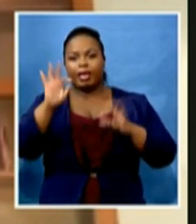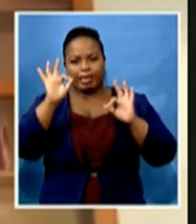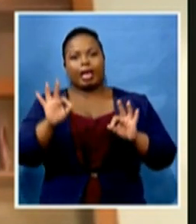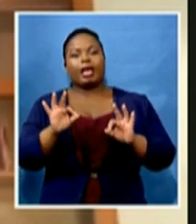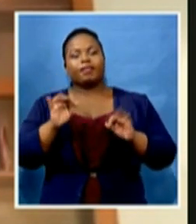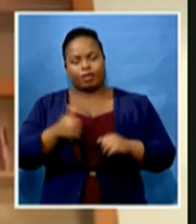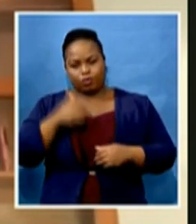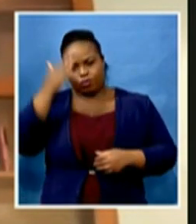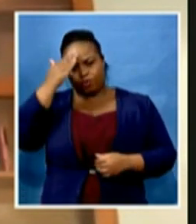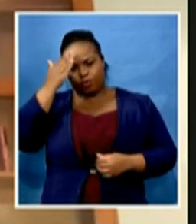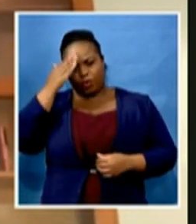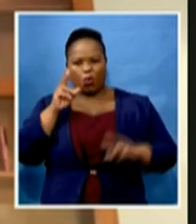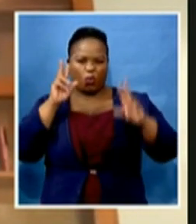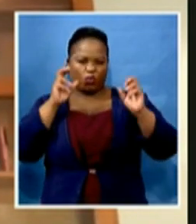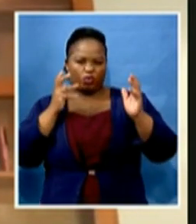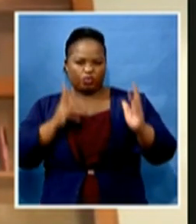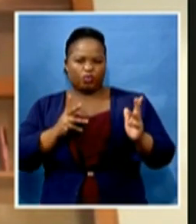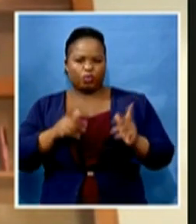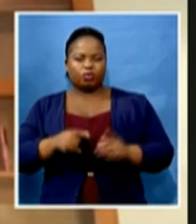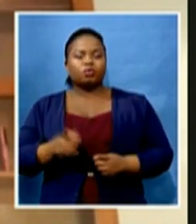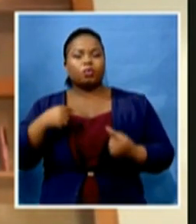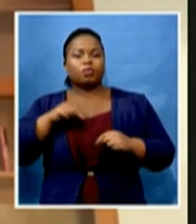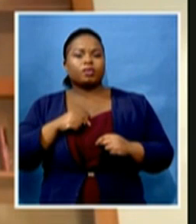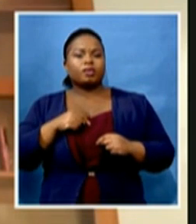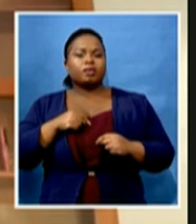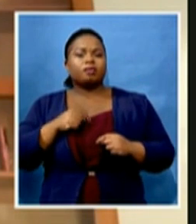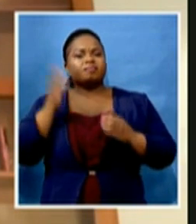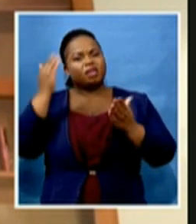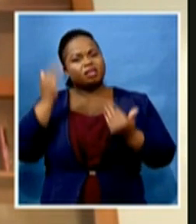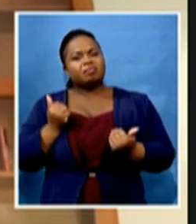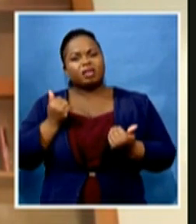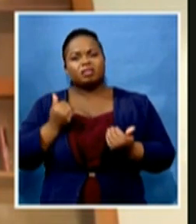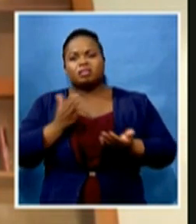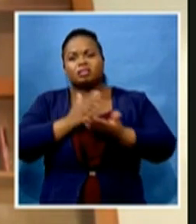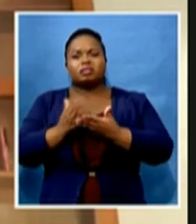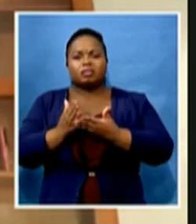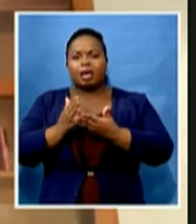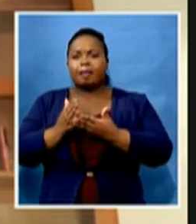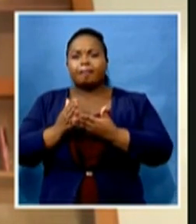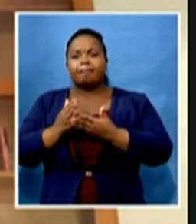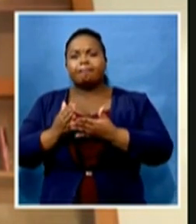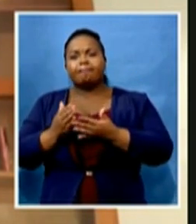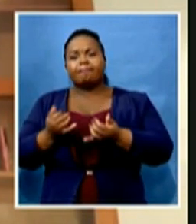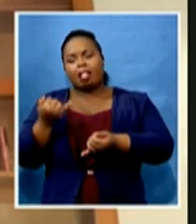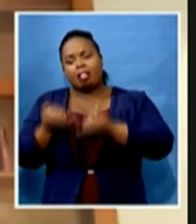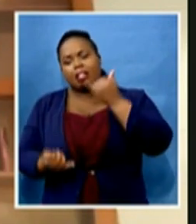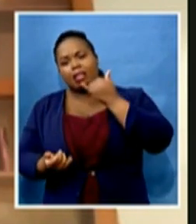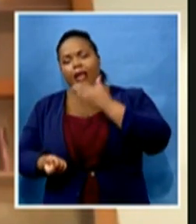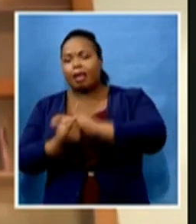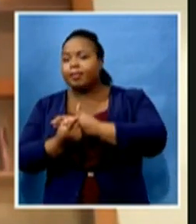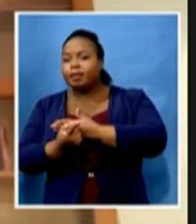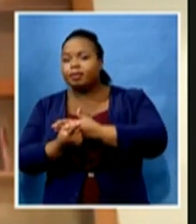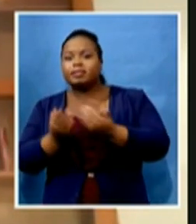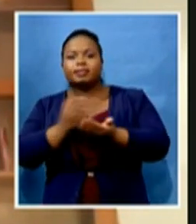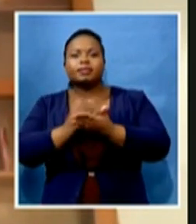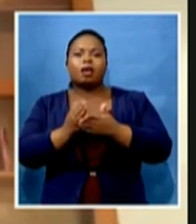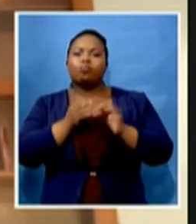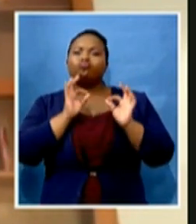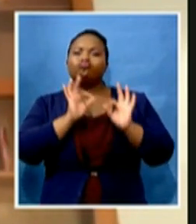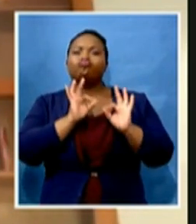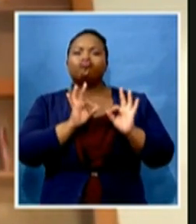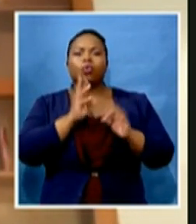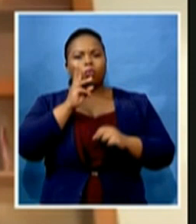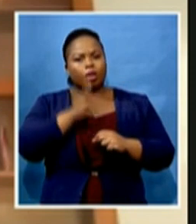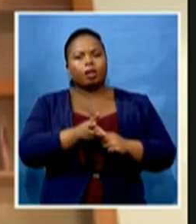there will be things that would have gotten right, there will be things that would have gotten wrong, and so we'll only know once we've got to the